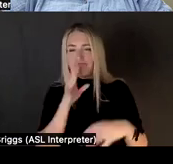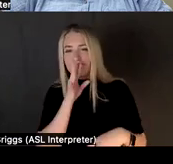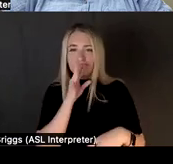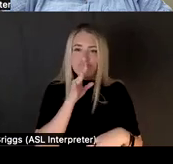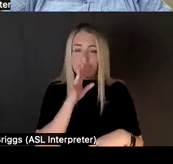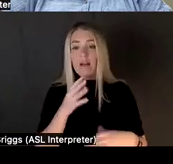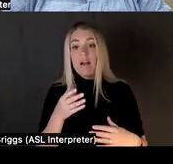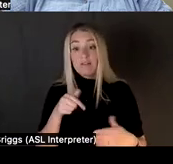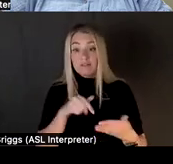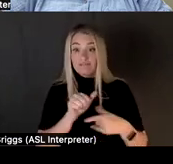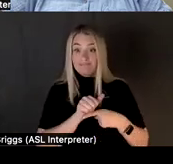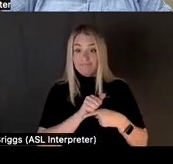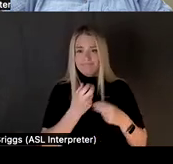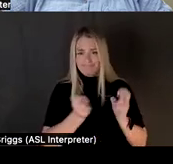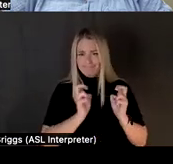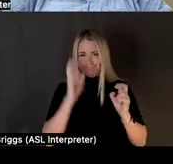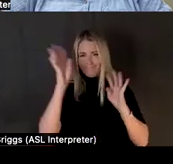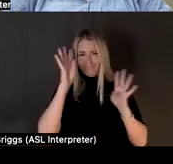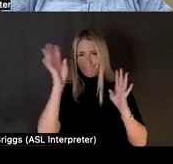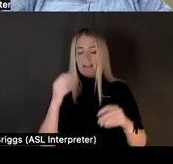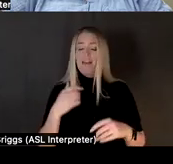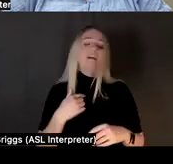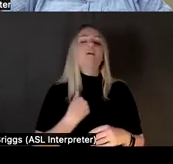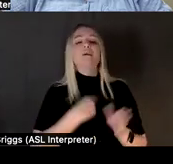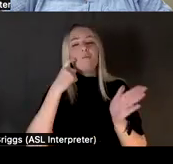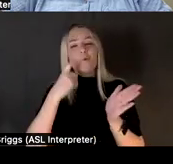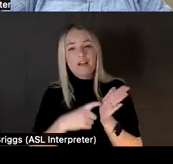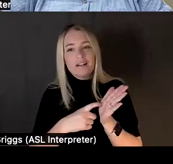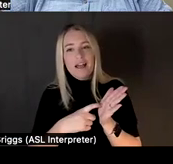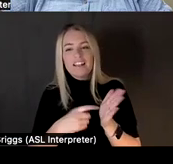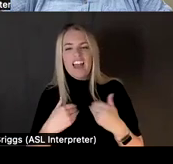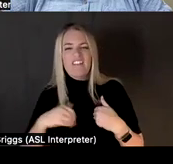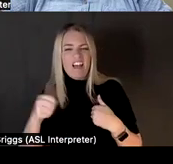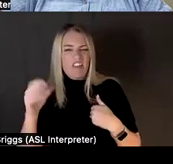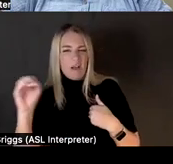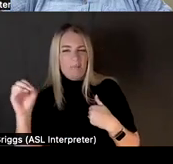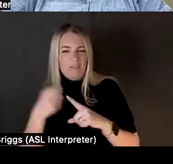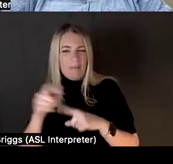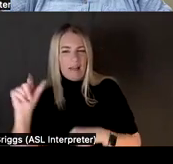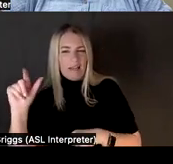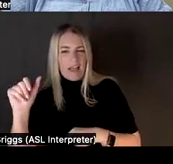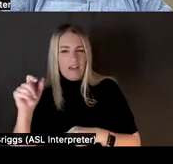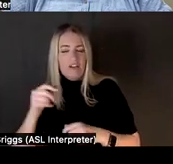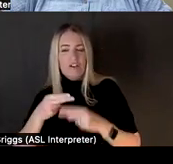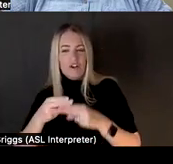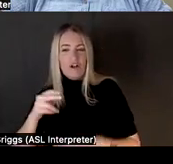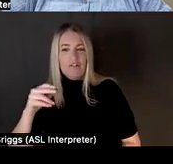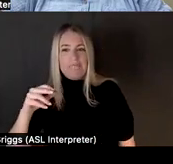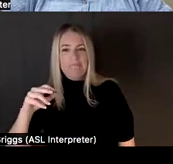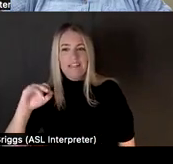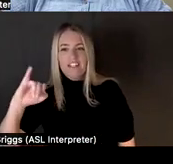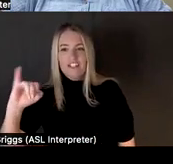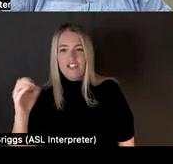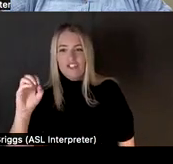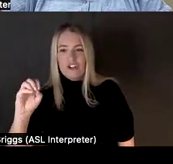we recognize, and we've been guided by a company out of LA called Jaffe School Safety